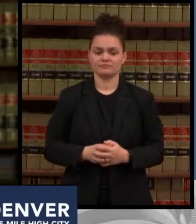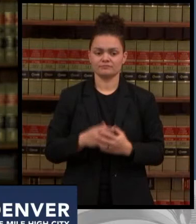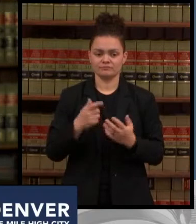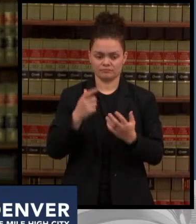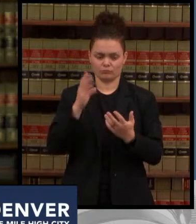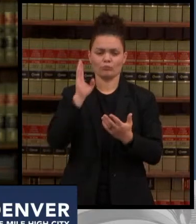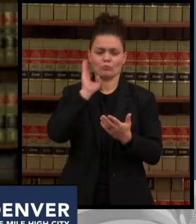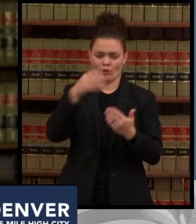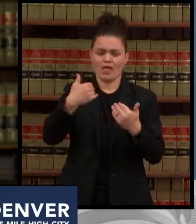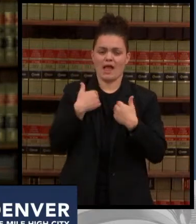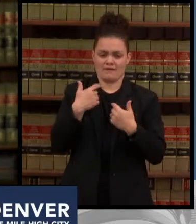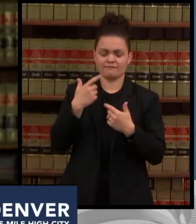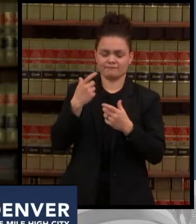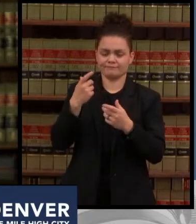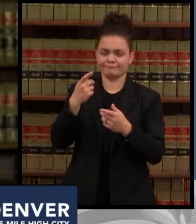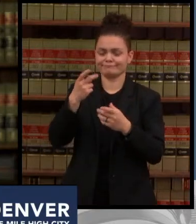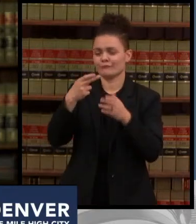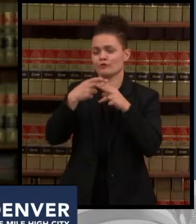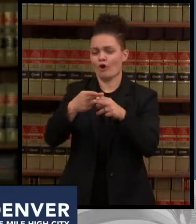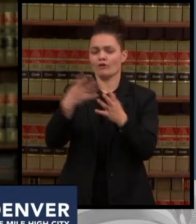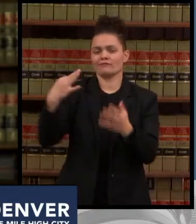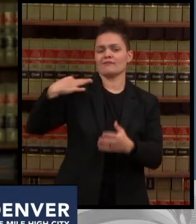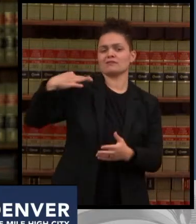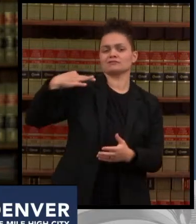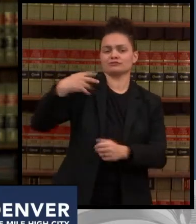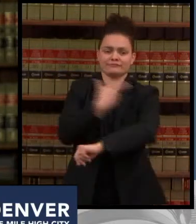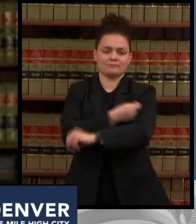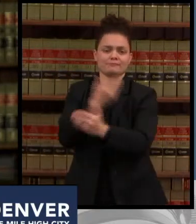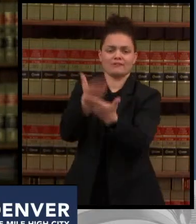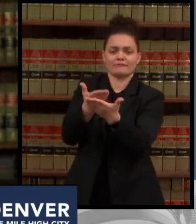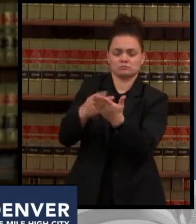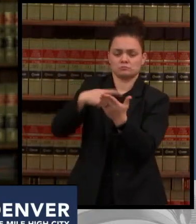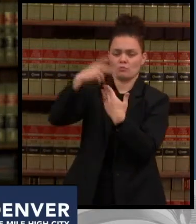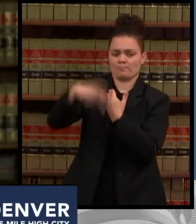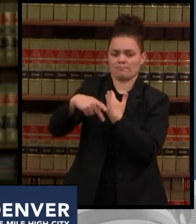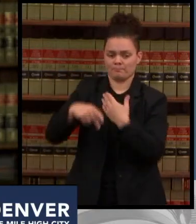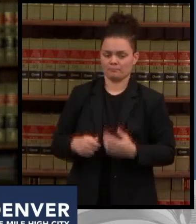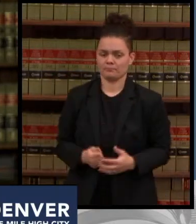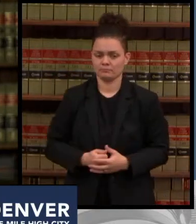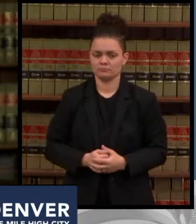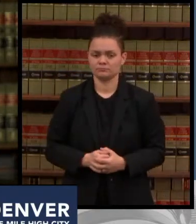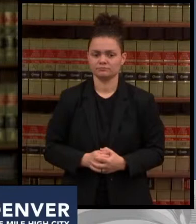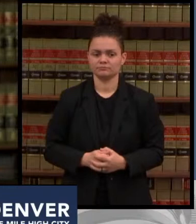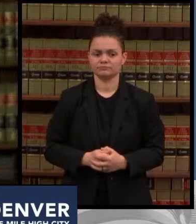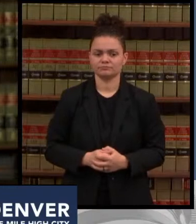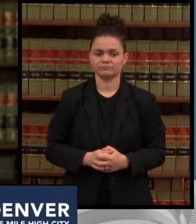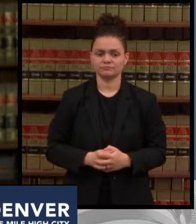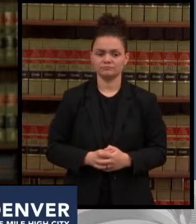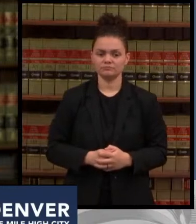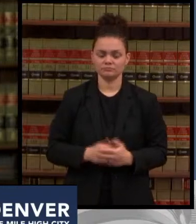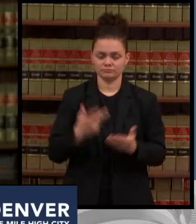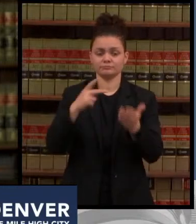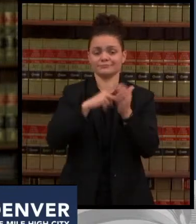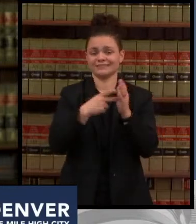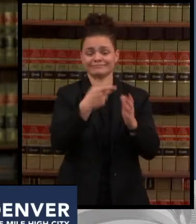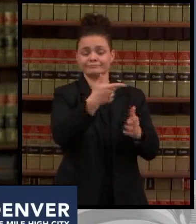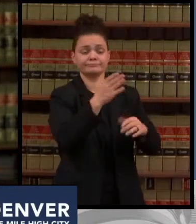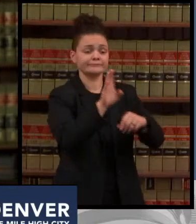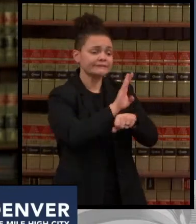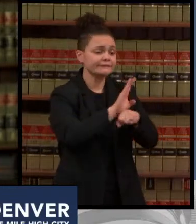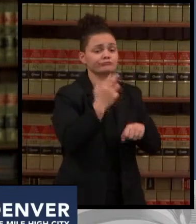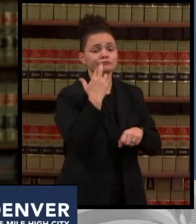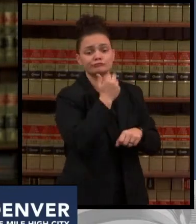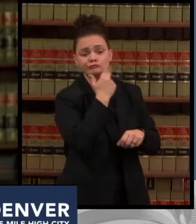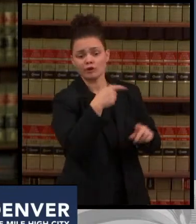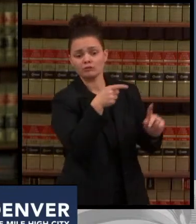right thing by upping the game in terms of having very high proportions, 95% of staff, patrons, customers,